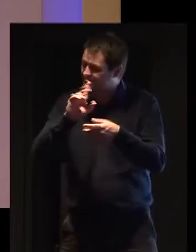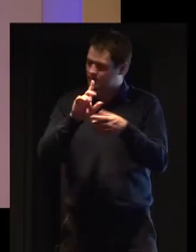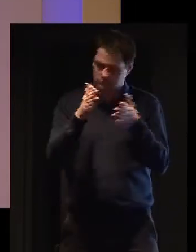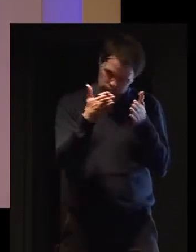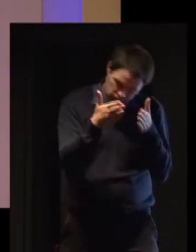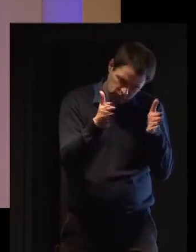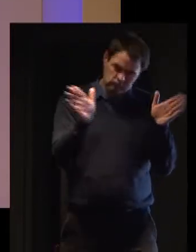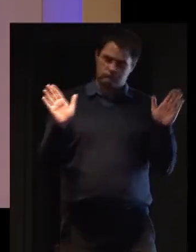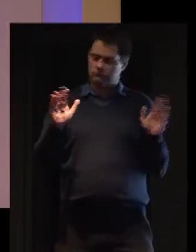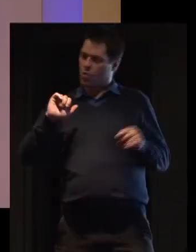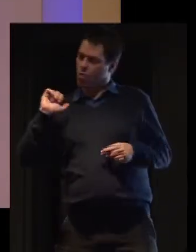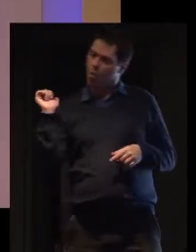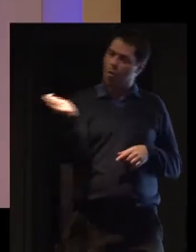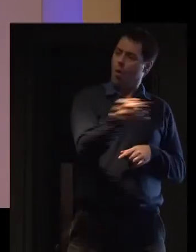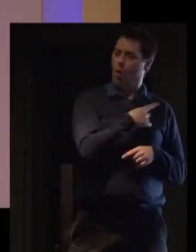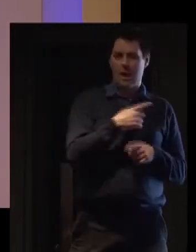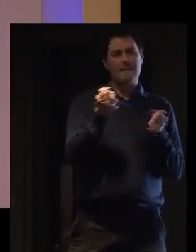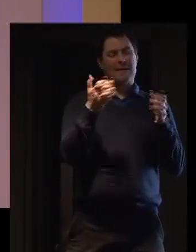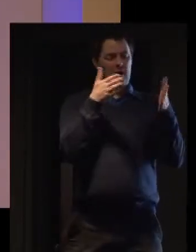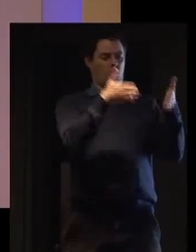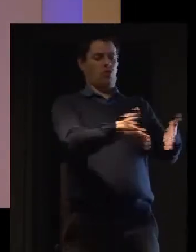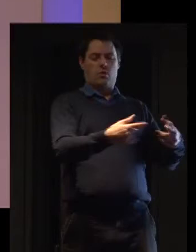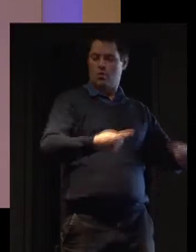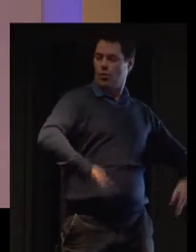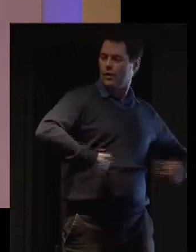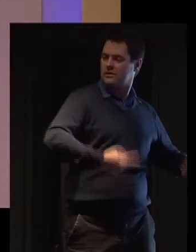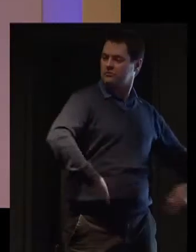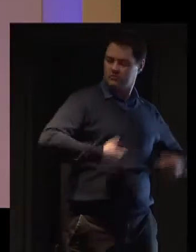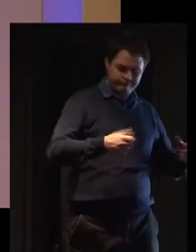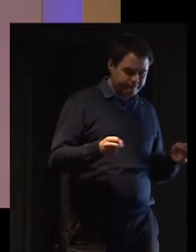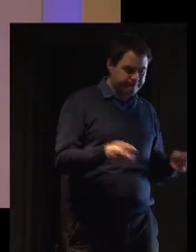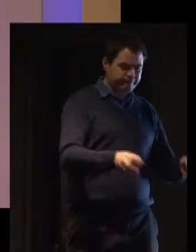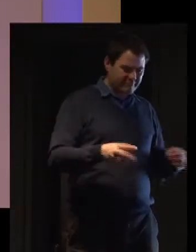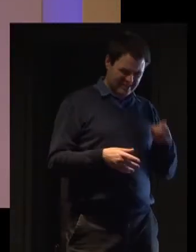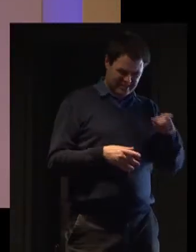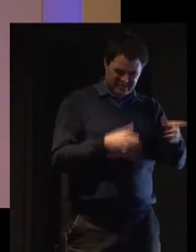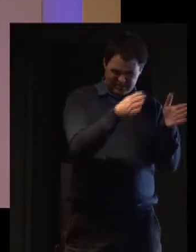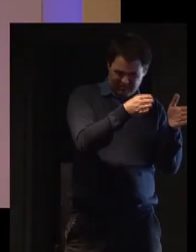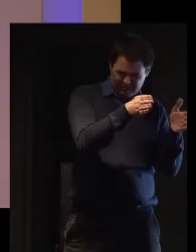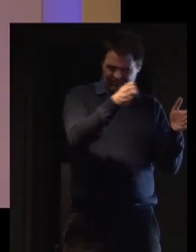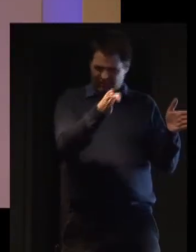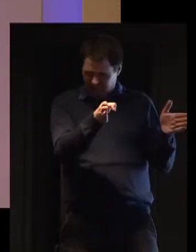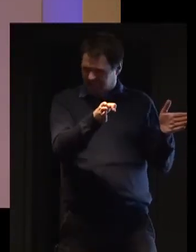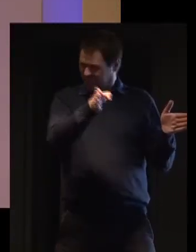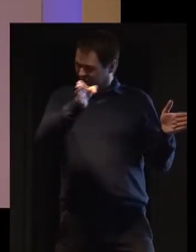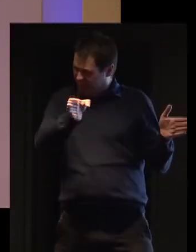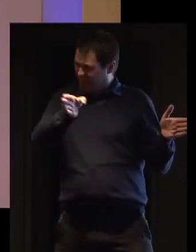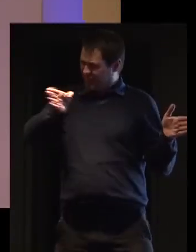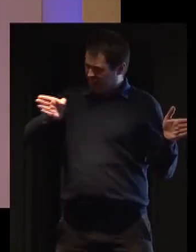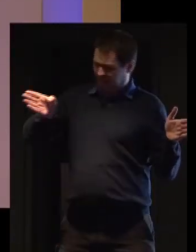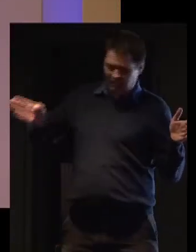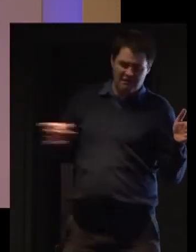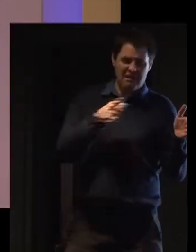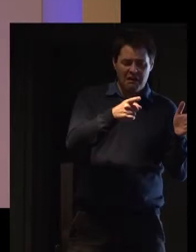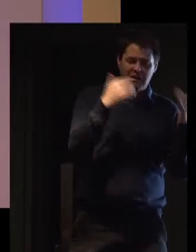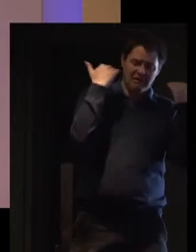that disabled fans are those that are in wheelchairs, but we mustn't forget the fans that have learning difficulties, hard of hearing,